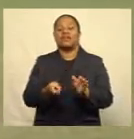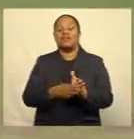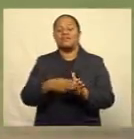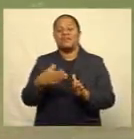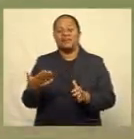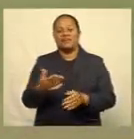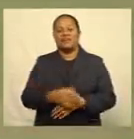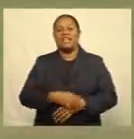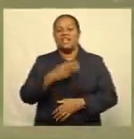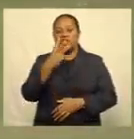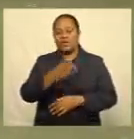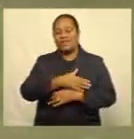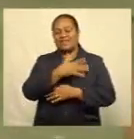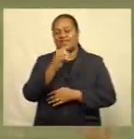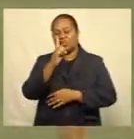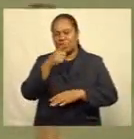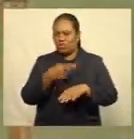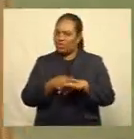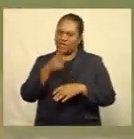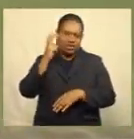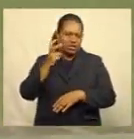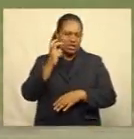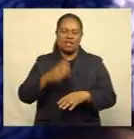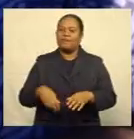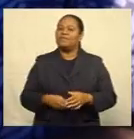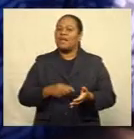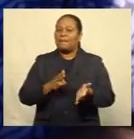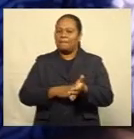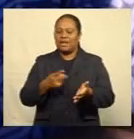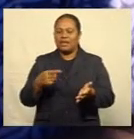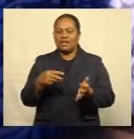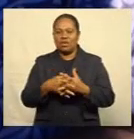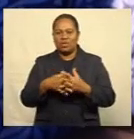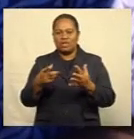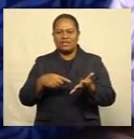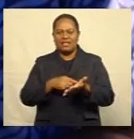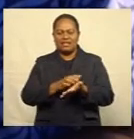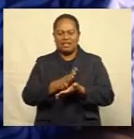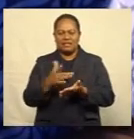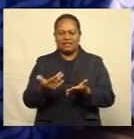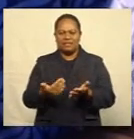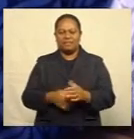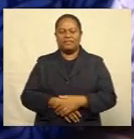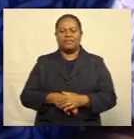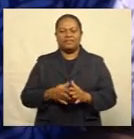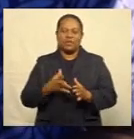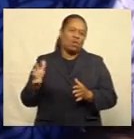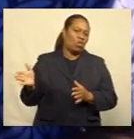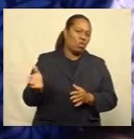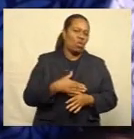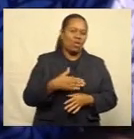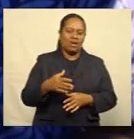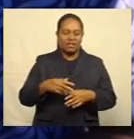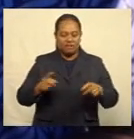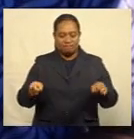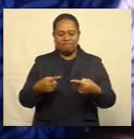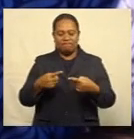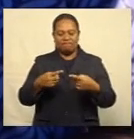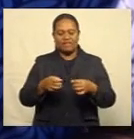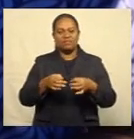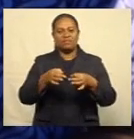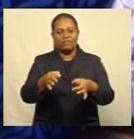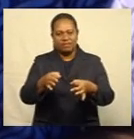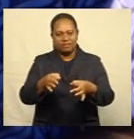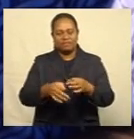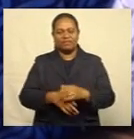week. That's a Monday, Wednesday, and Friday. Cricket Fiji has postponed all competitions until further notice to